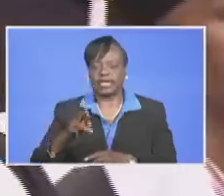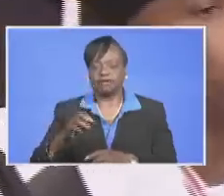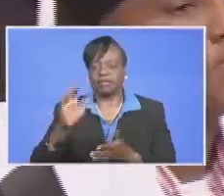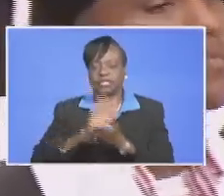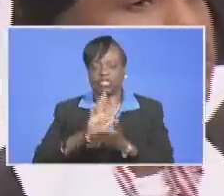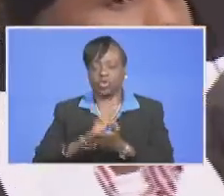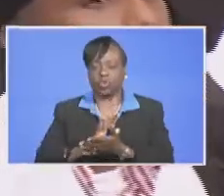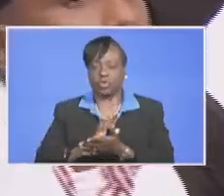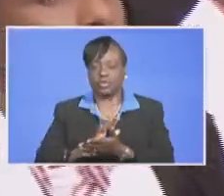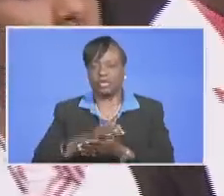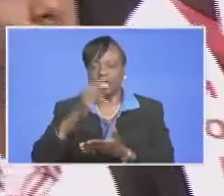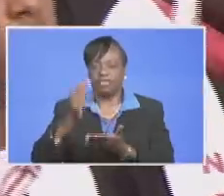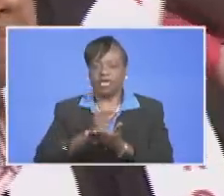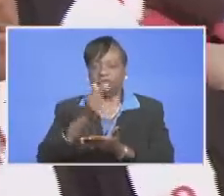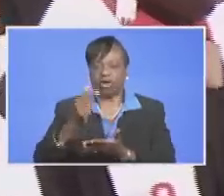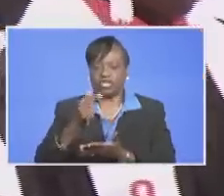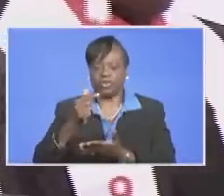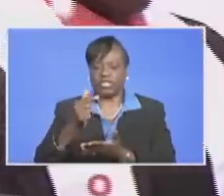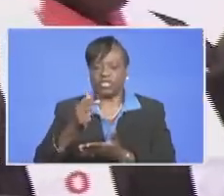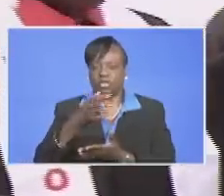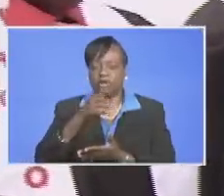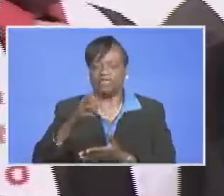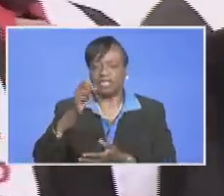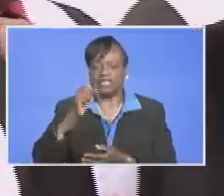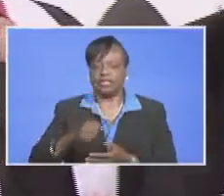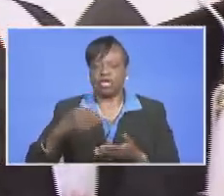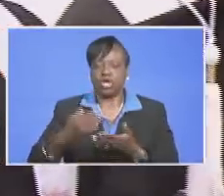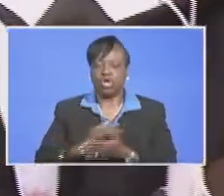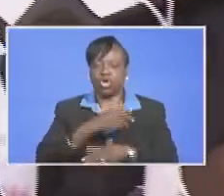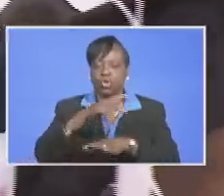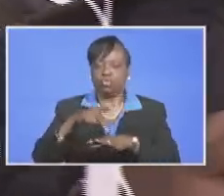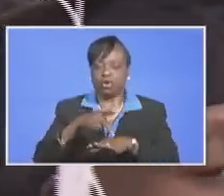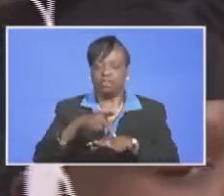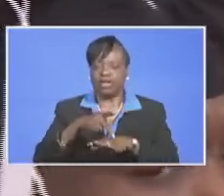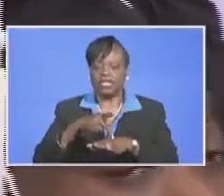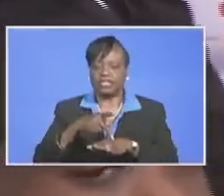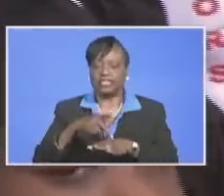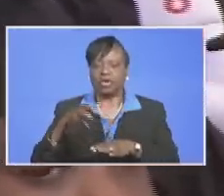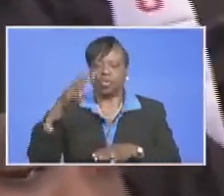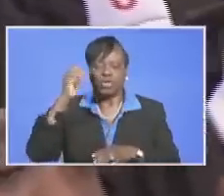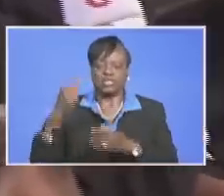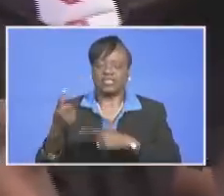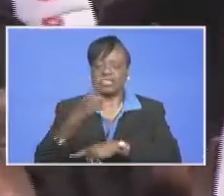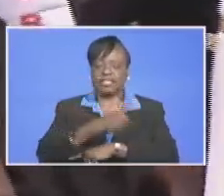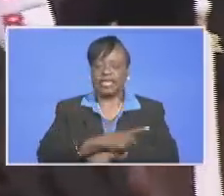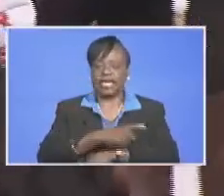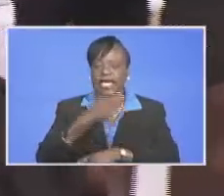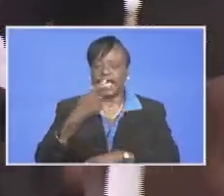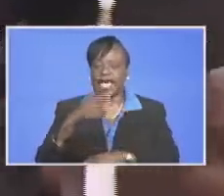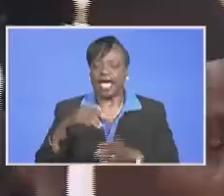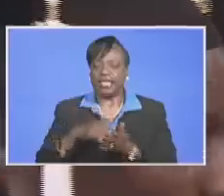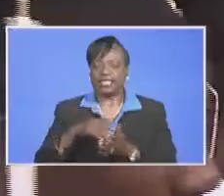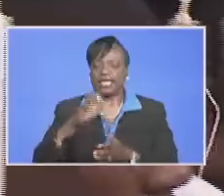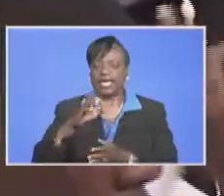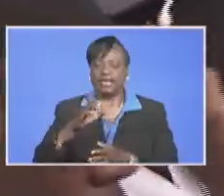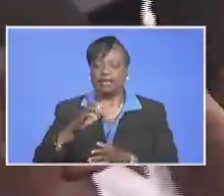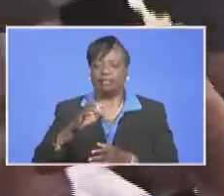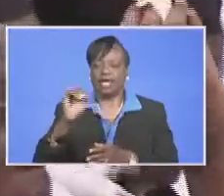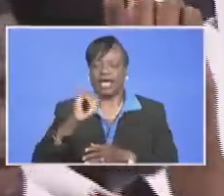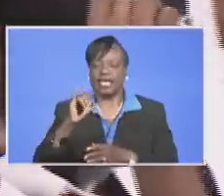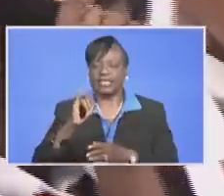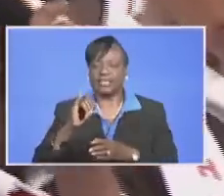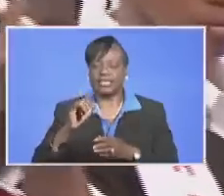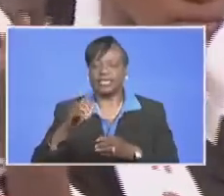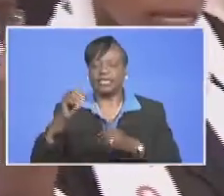for the Southern New Providence Secondary School District was held today at the Kendall Isaacs Gymnasium. Students from R.M. Bailey Government High